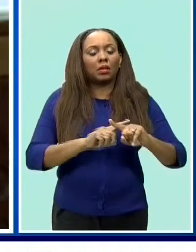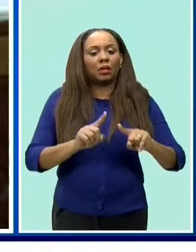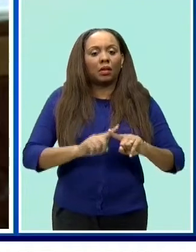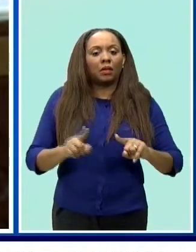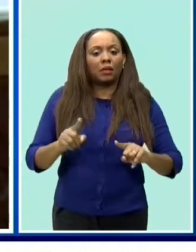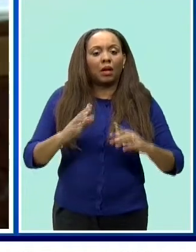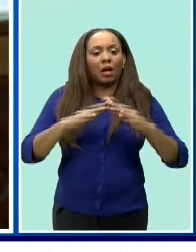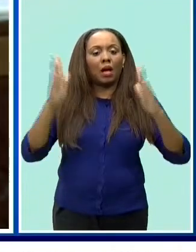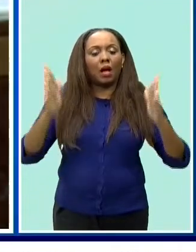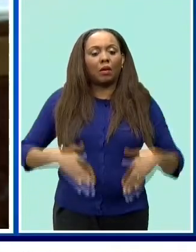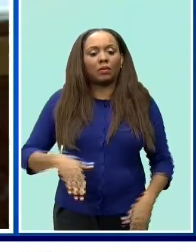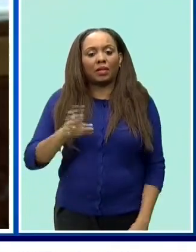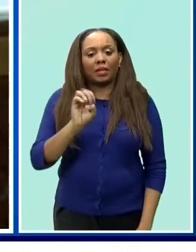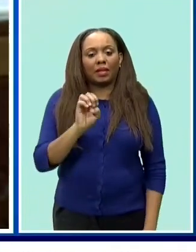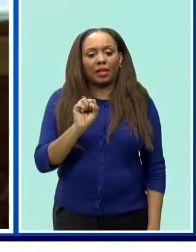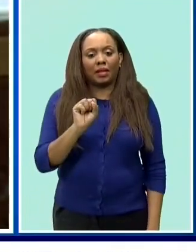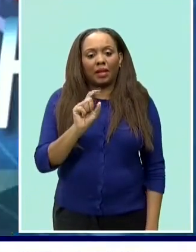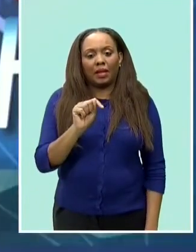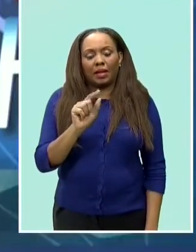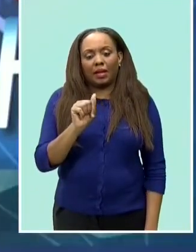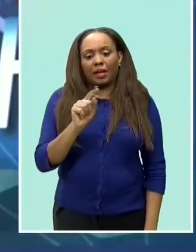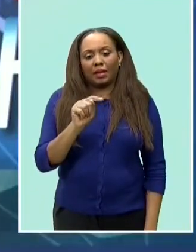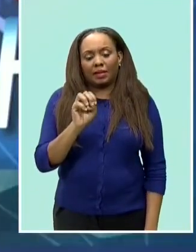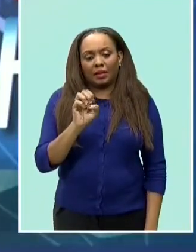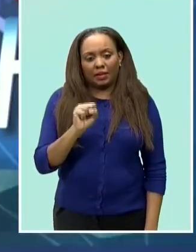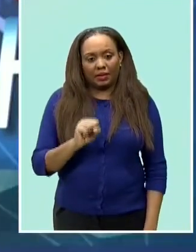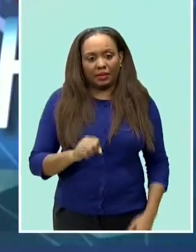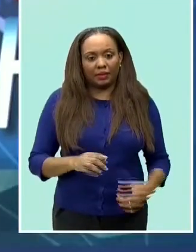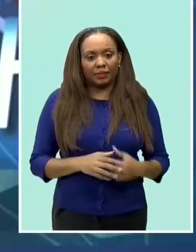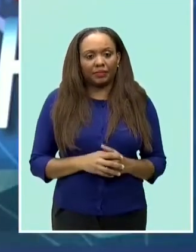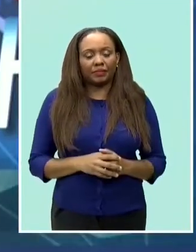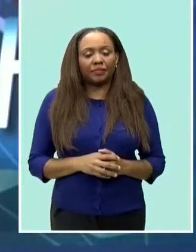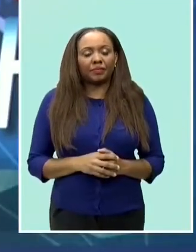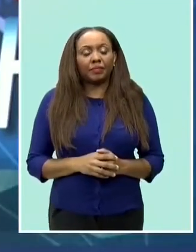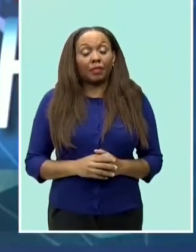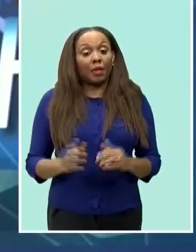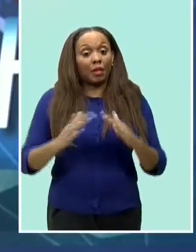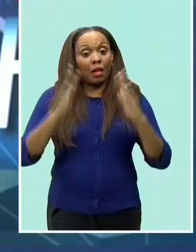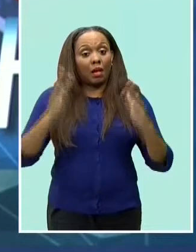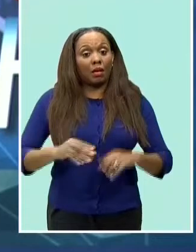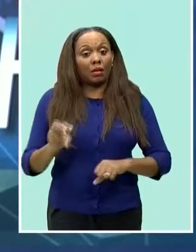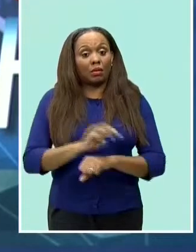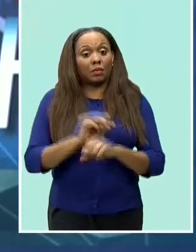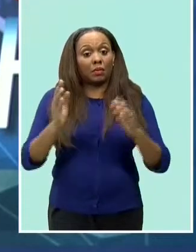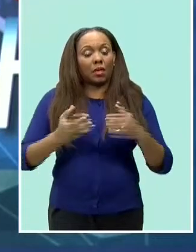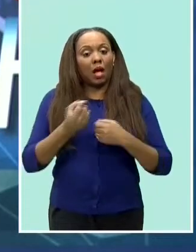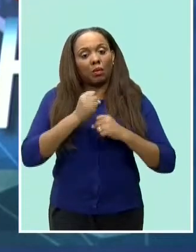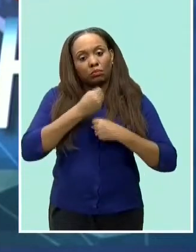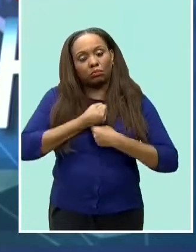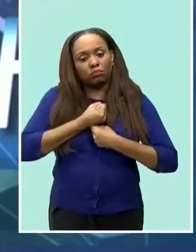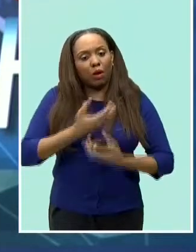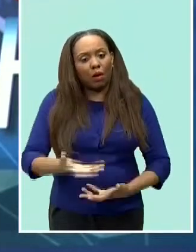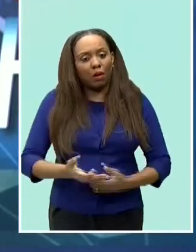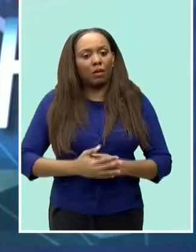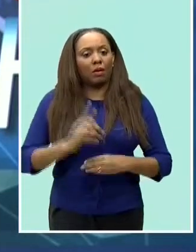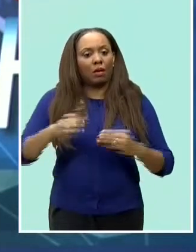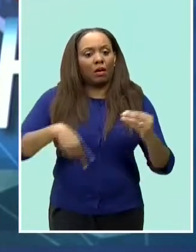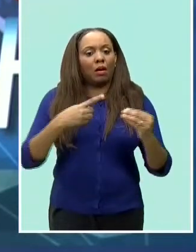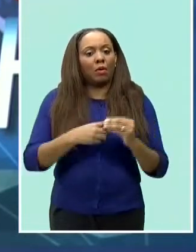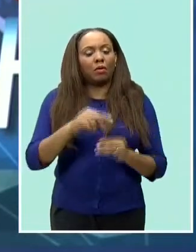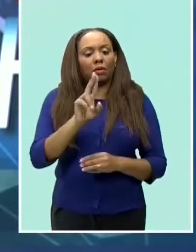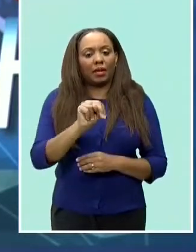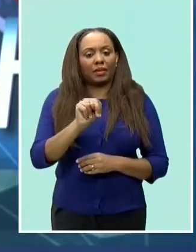again to this divestment program. Minister George Payne has broken his silence on the issues facing the National